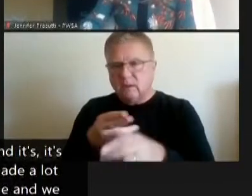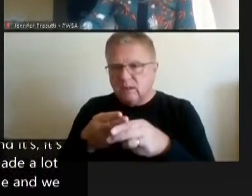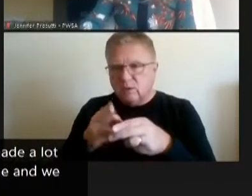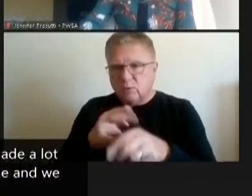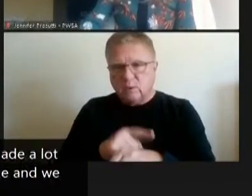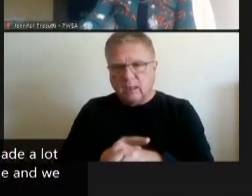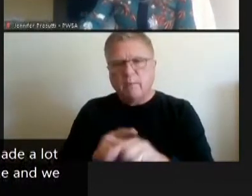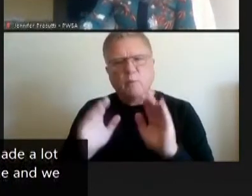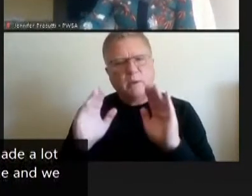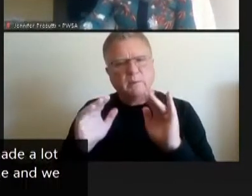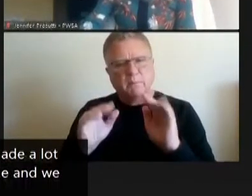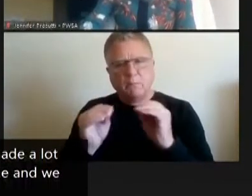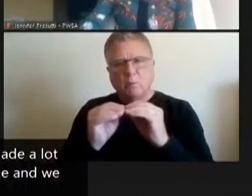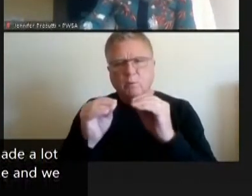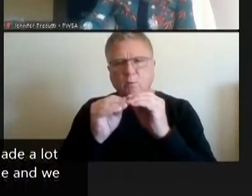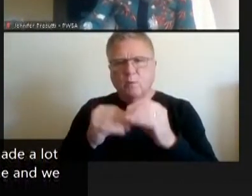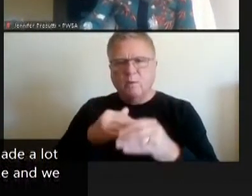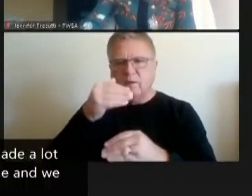in the next year.